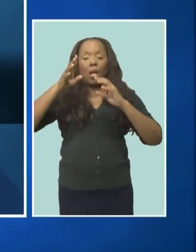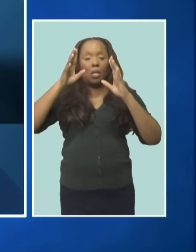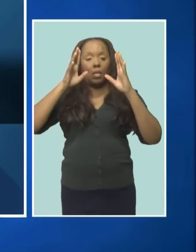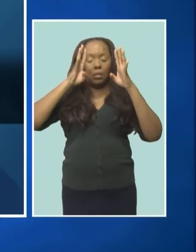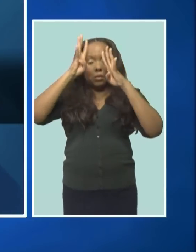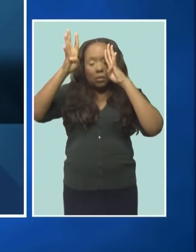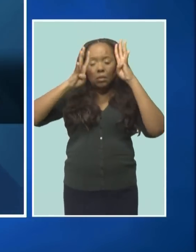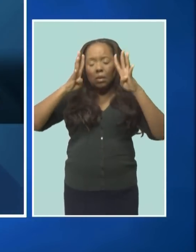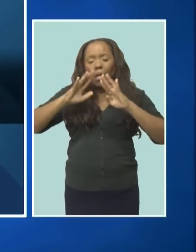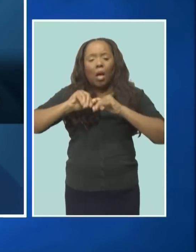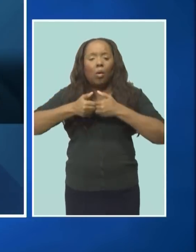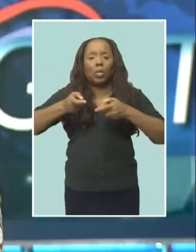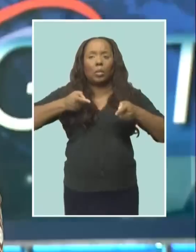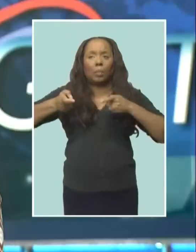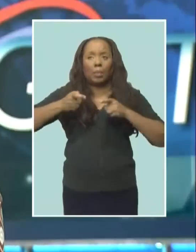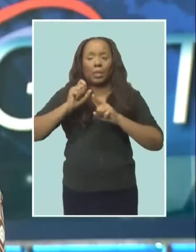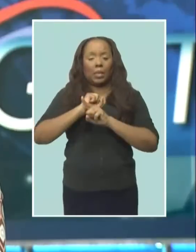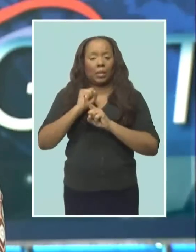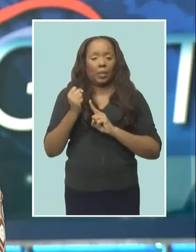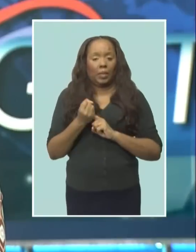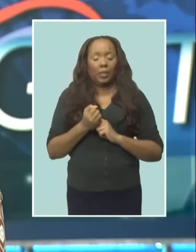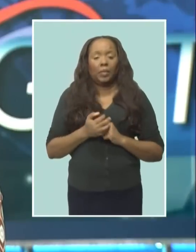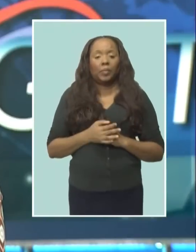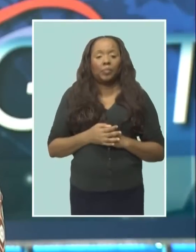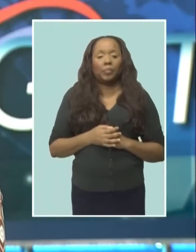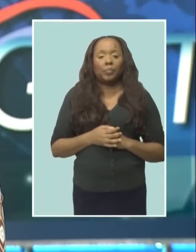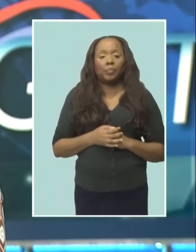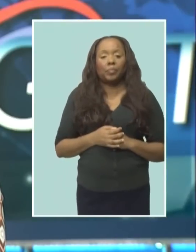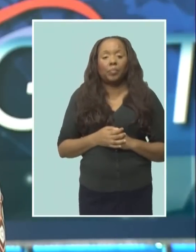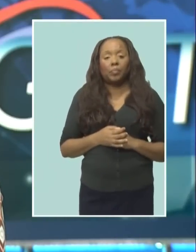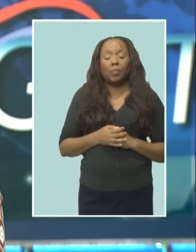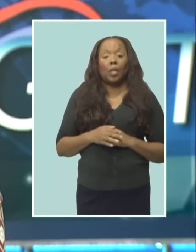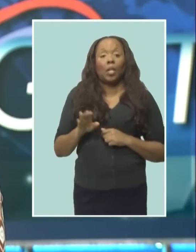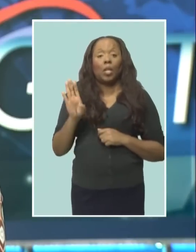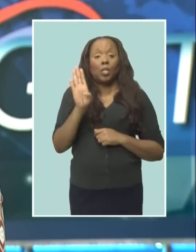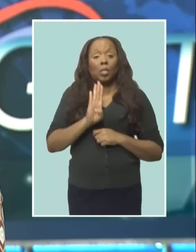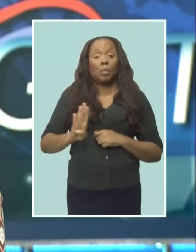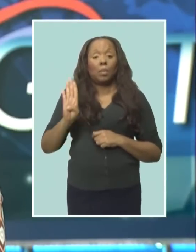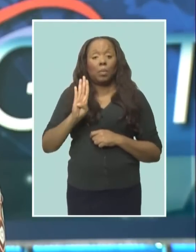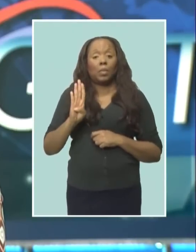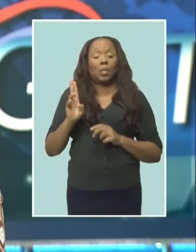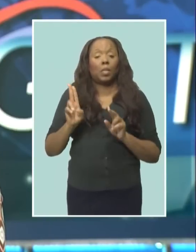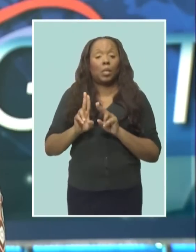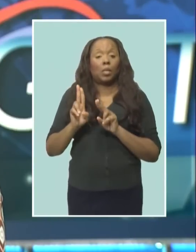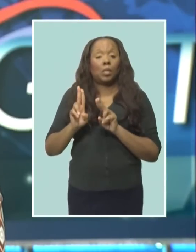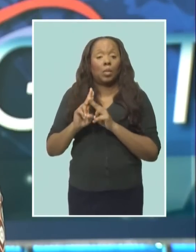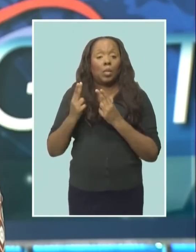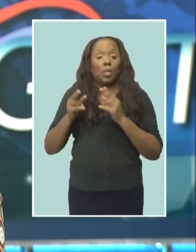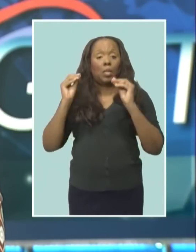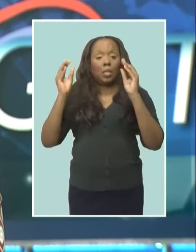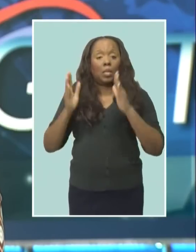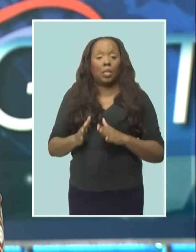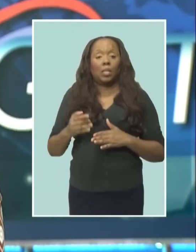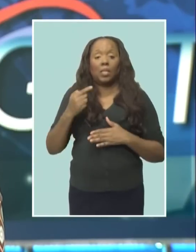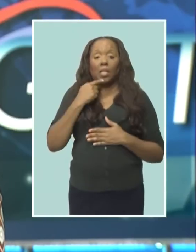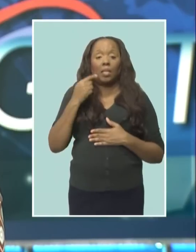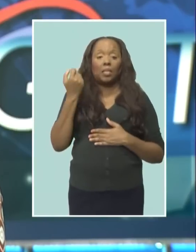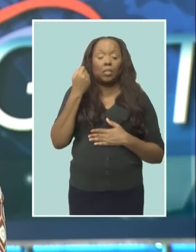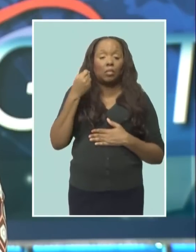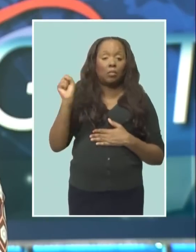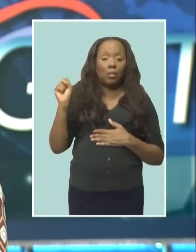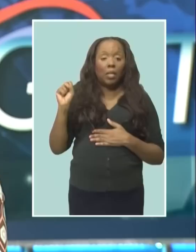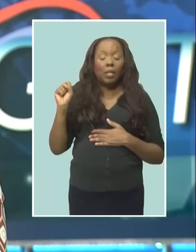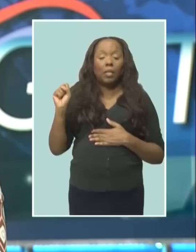of this situation. The Barbados Union of Teachers is refuting claims that their ongoing strike action is